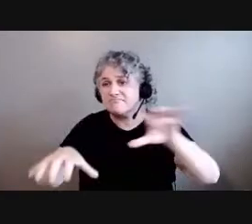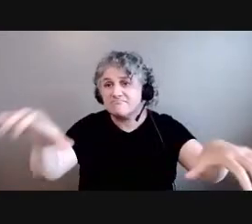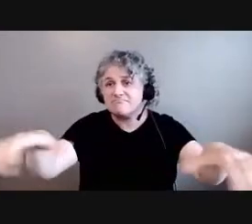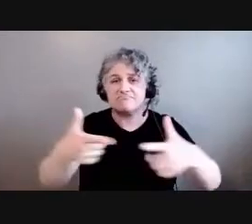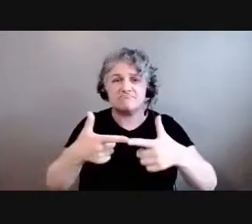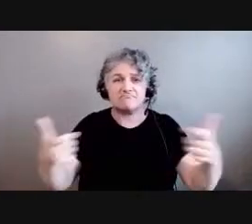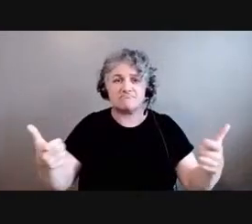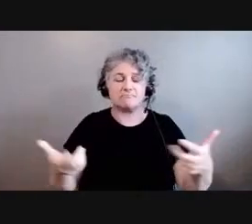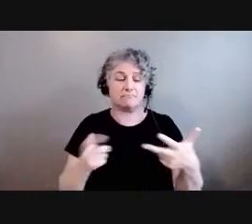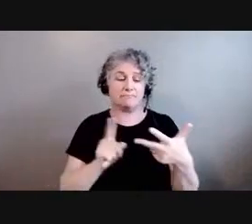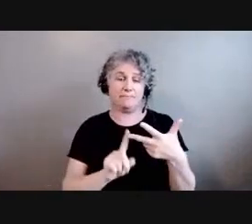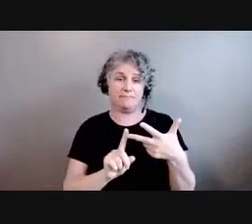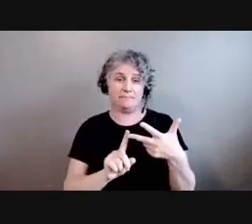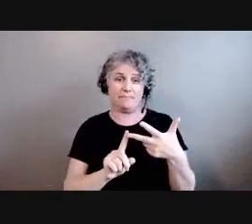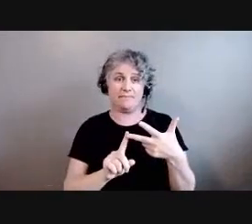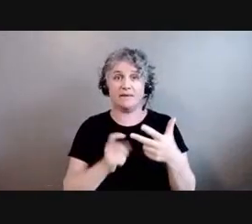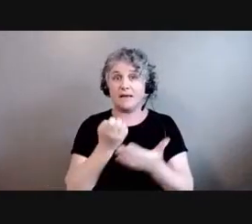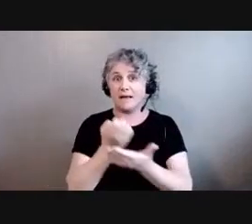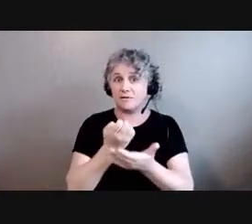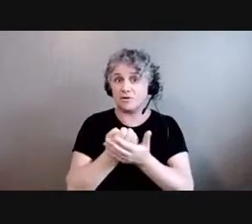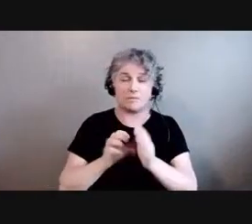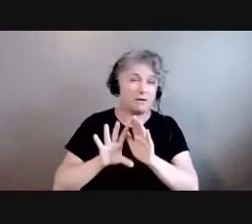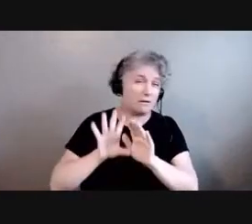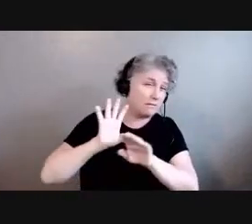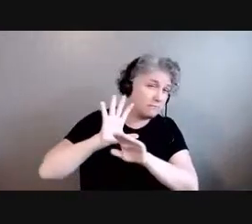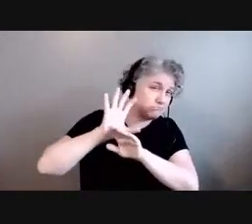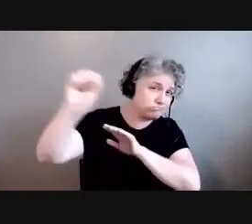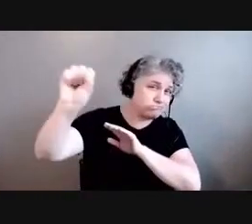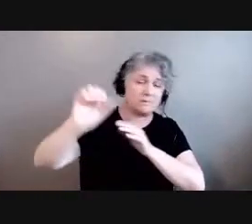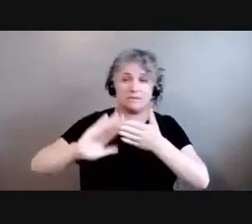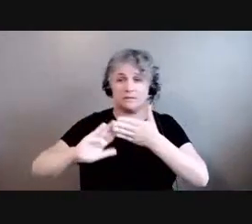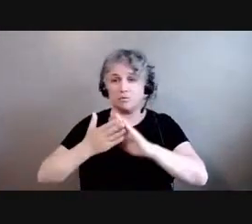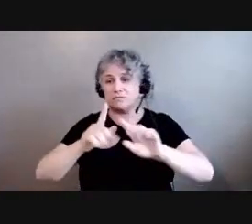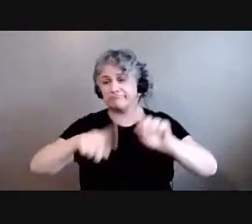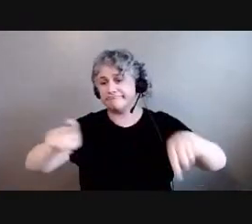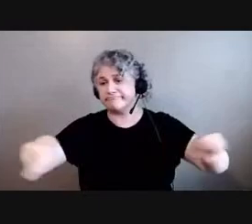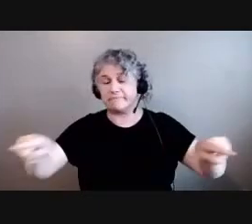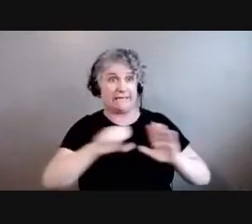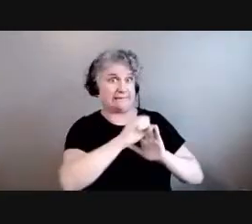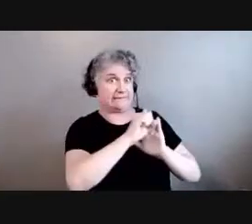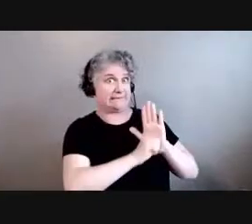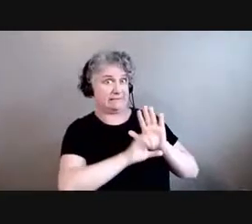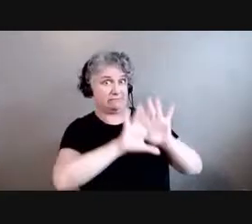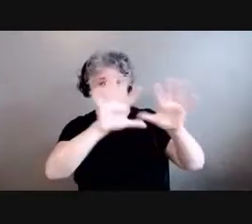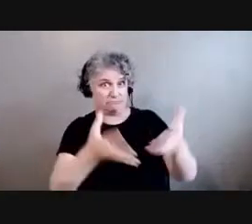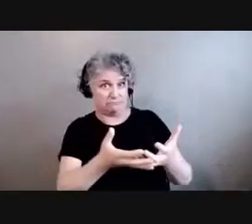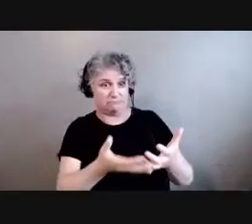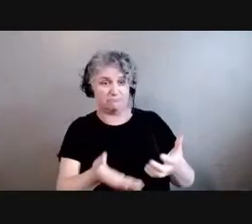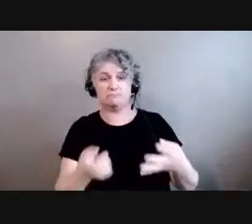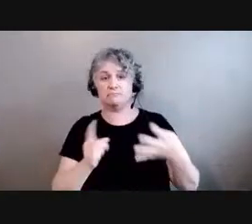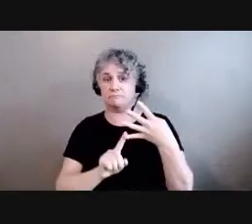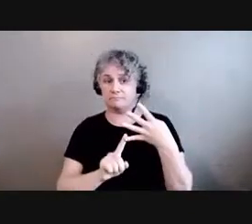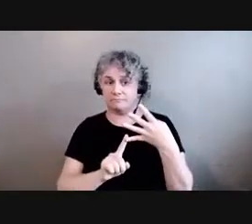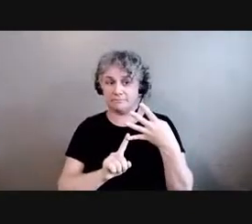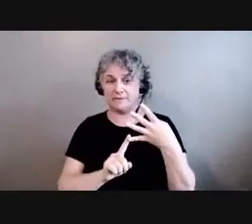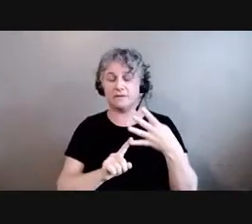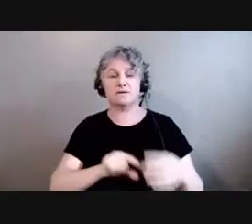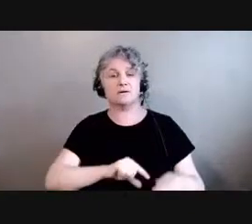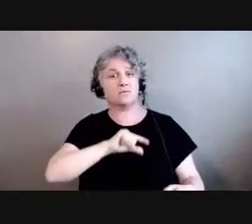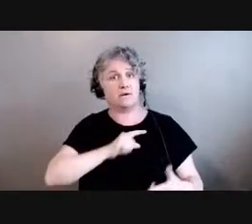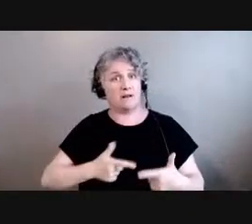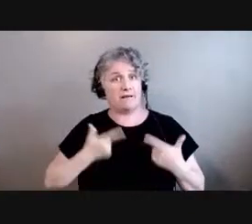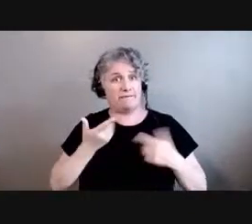3, support economic vitality of communities and state. Goal 4, improve quality of life through